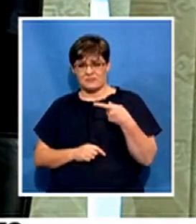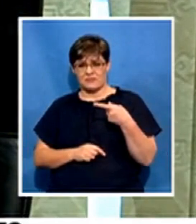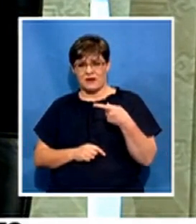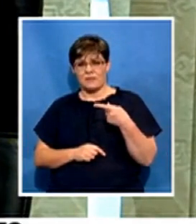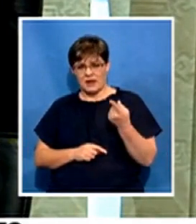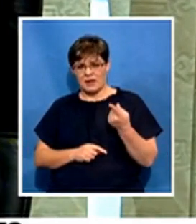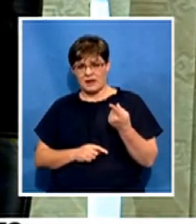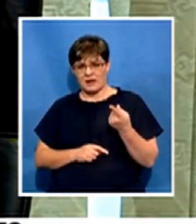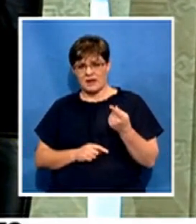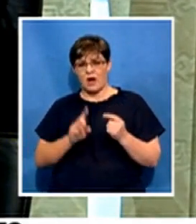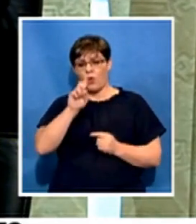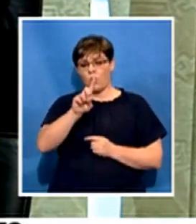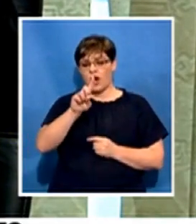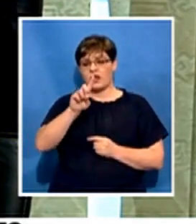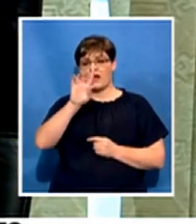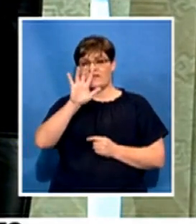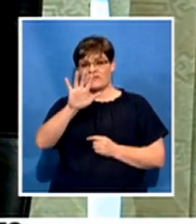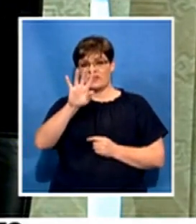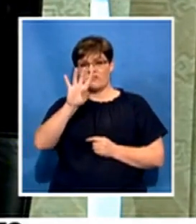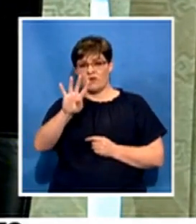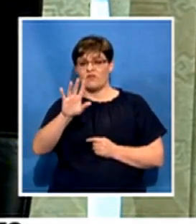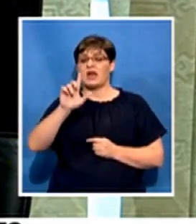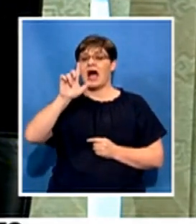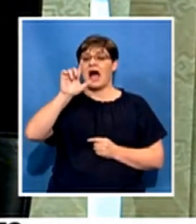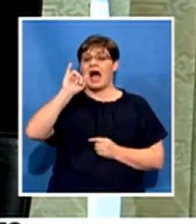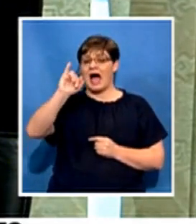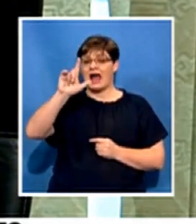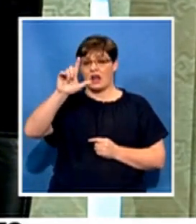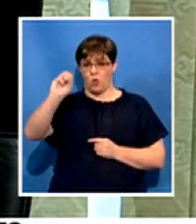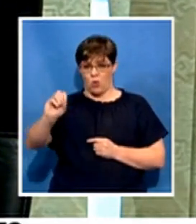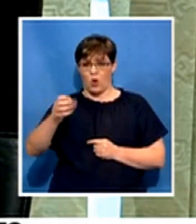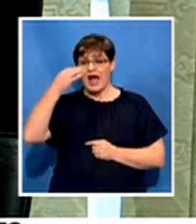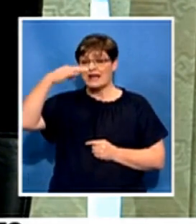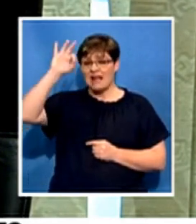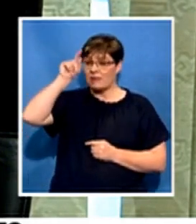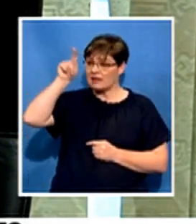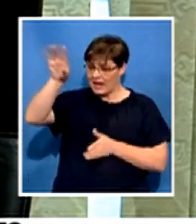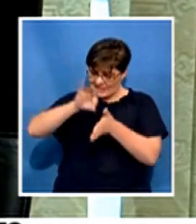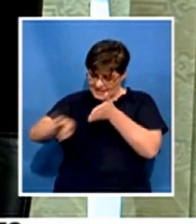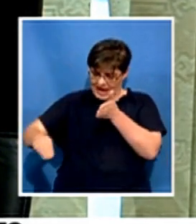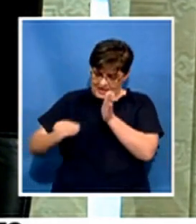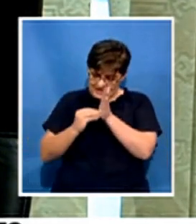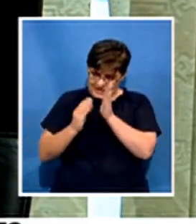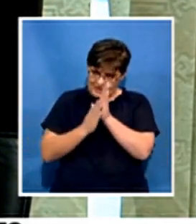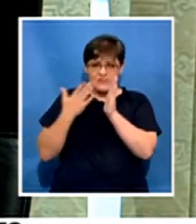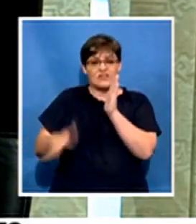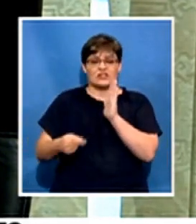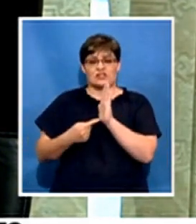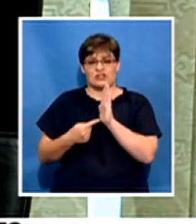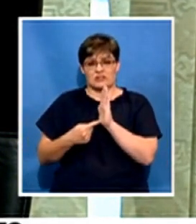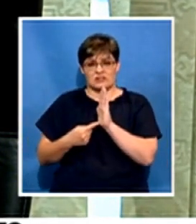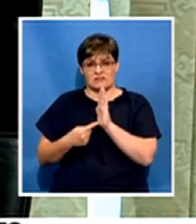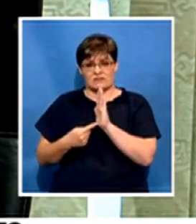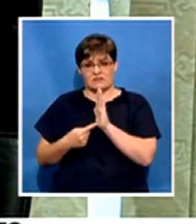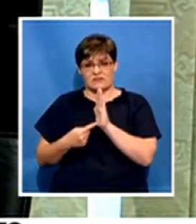the ILO, which the government of South Africa is a signatory to that, but also it has ratified